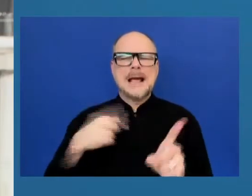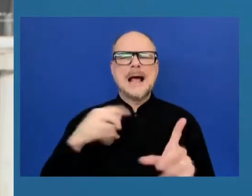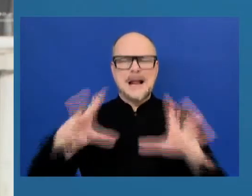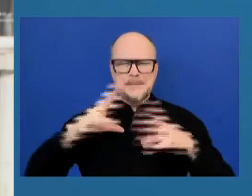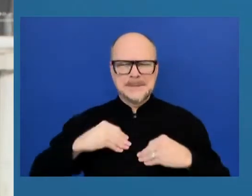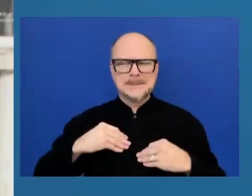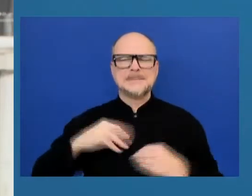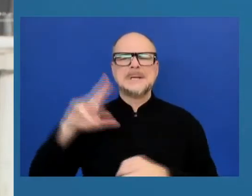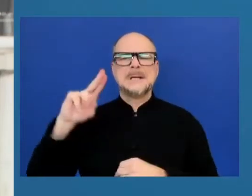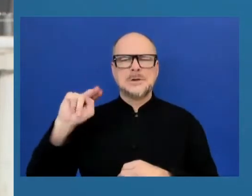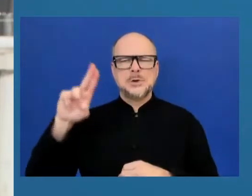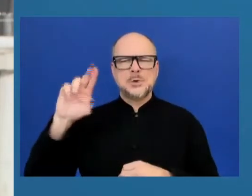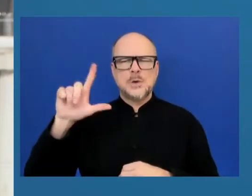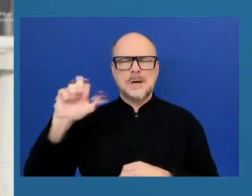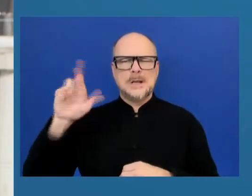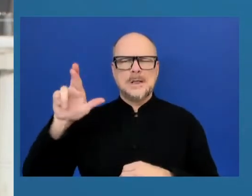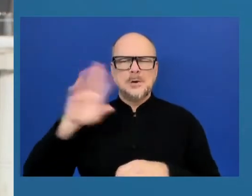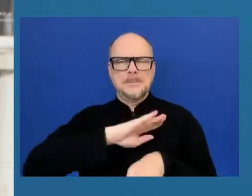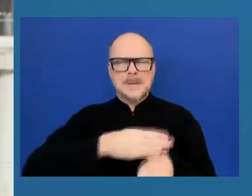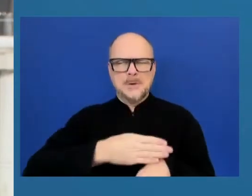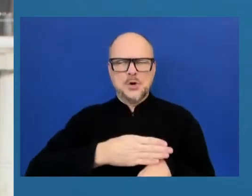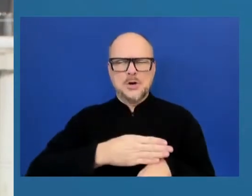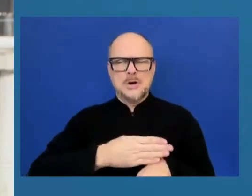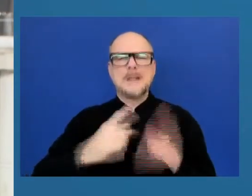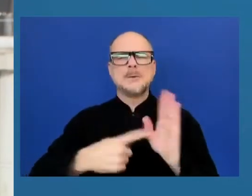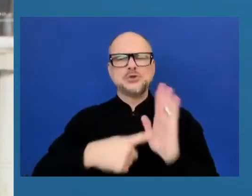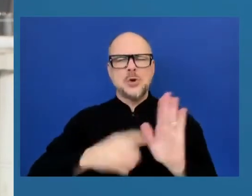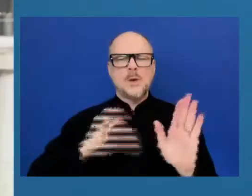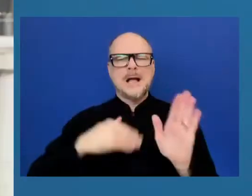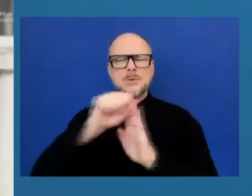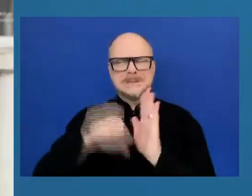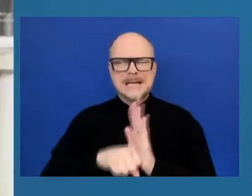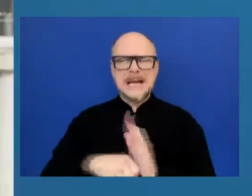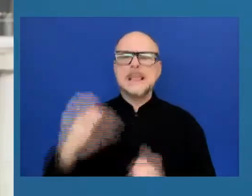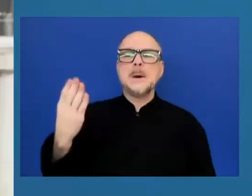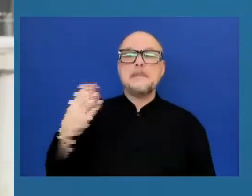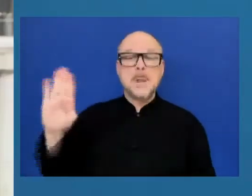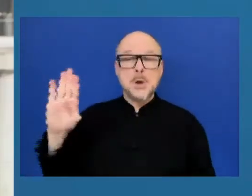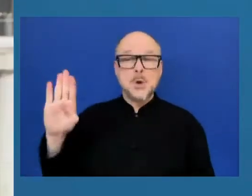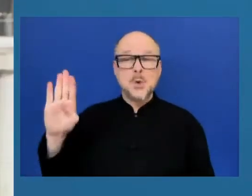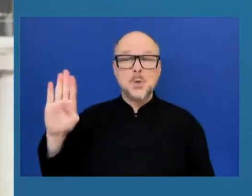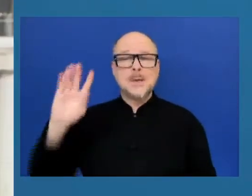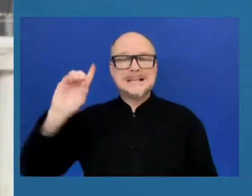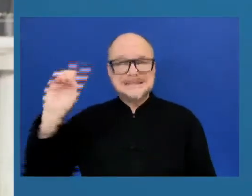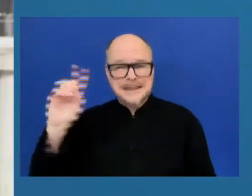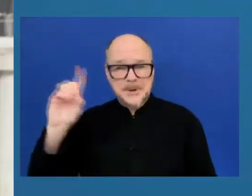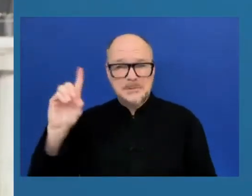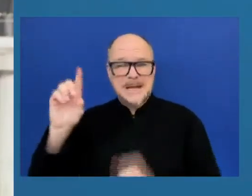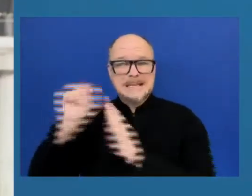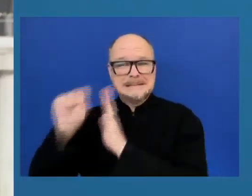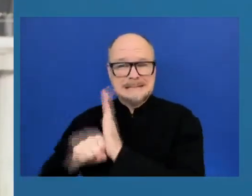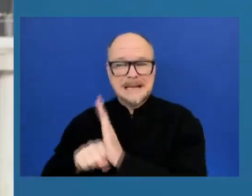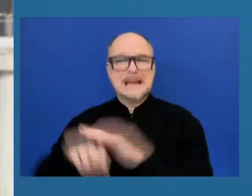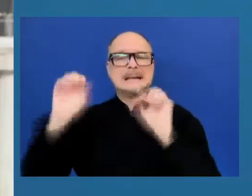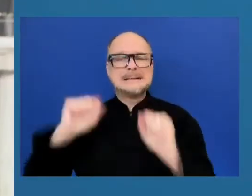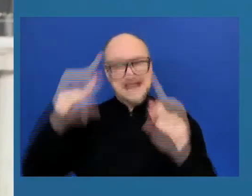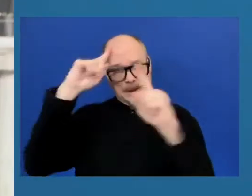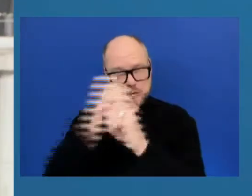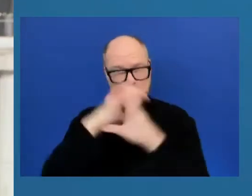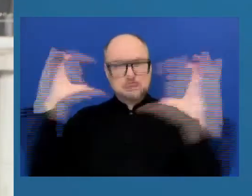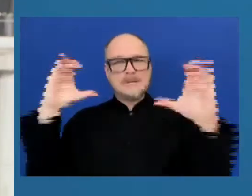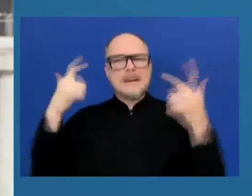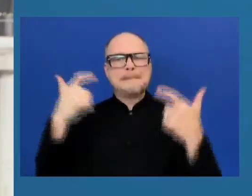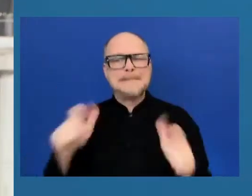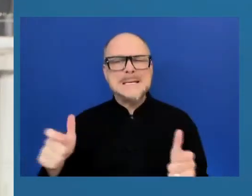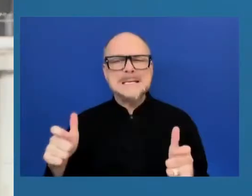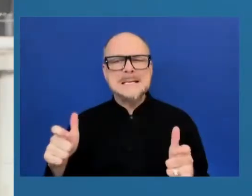embrace this. I want to show this nation that blue states like New York can dream big and build big, because we believe in the